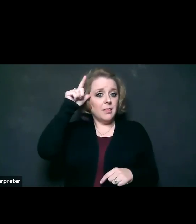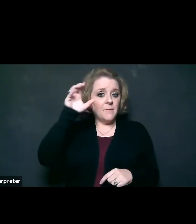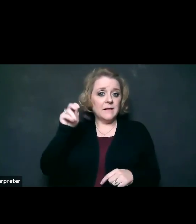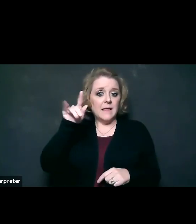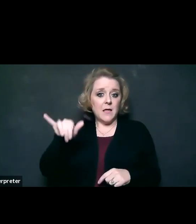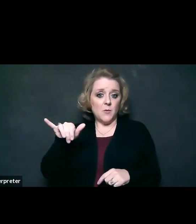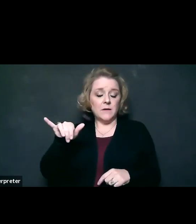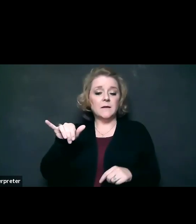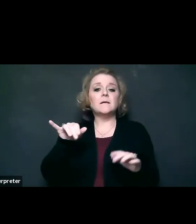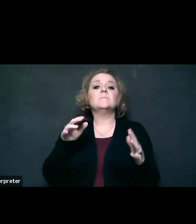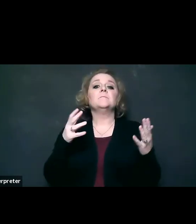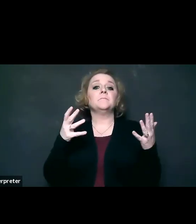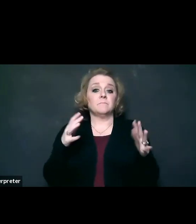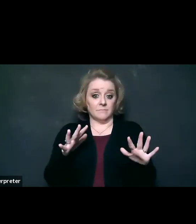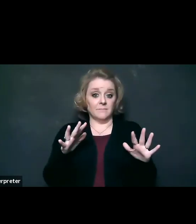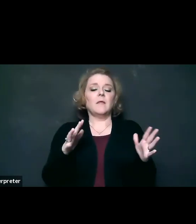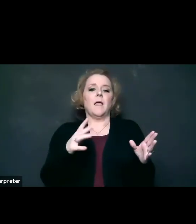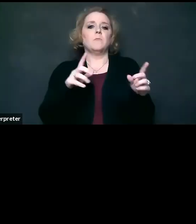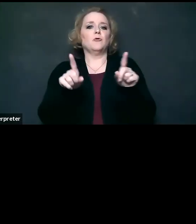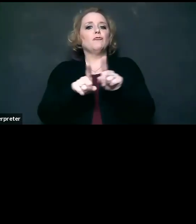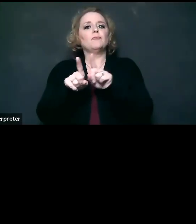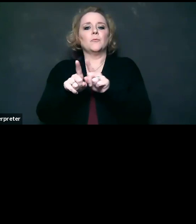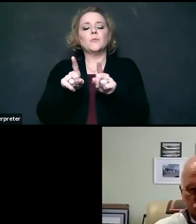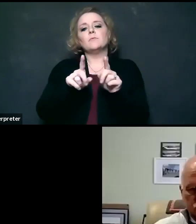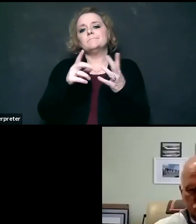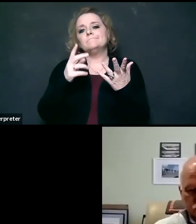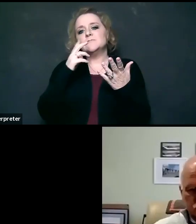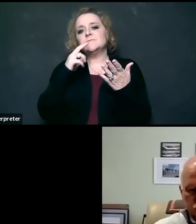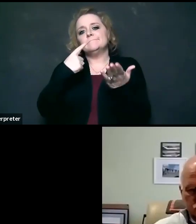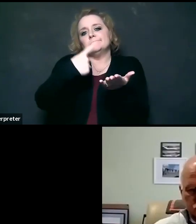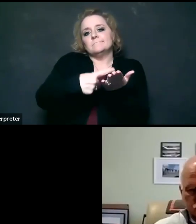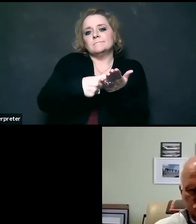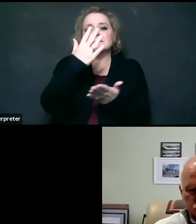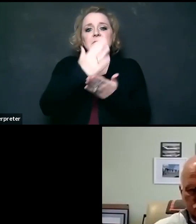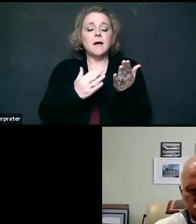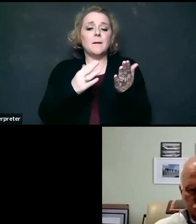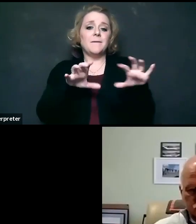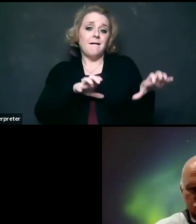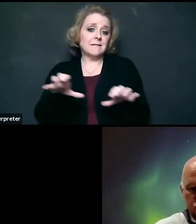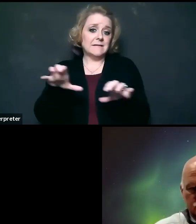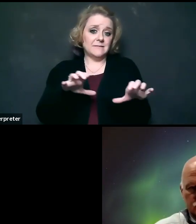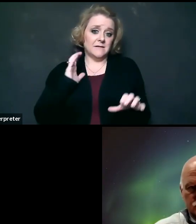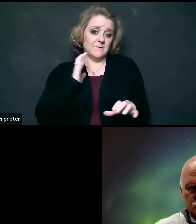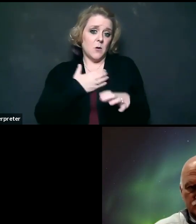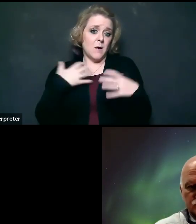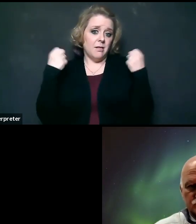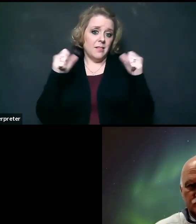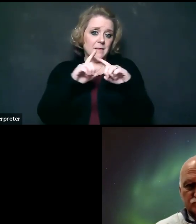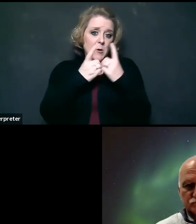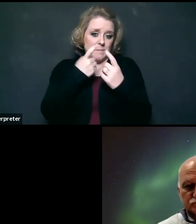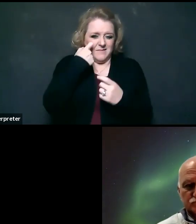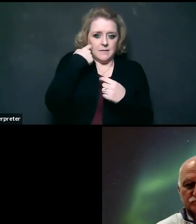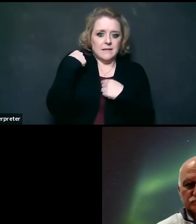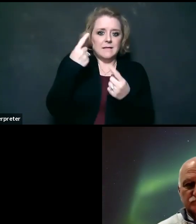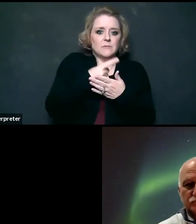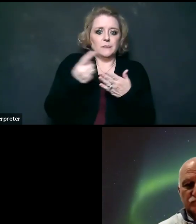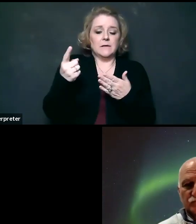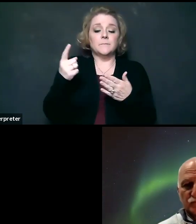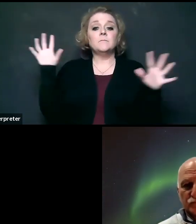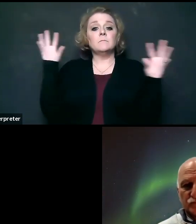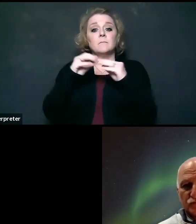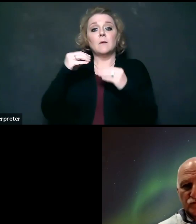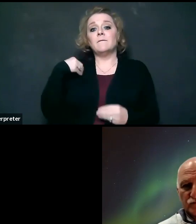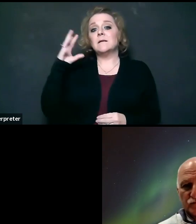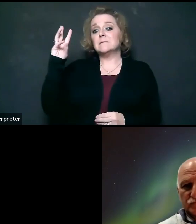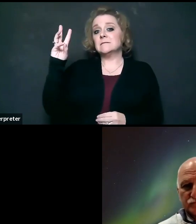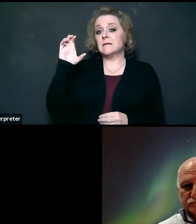also review some of the activities of the health department over this last week. The health department is reporting